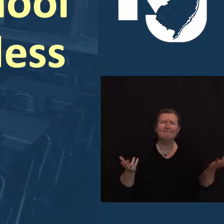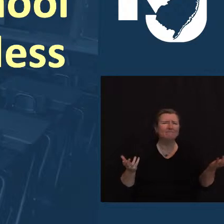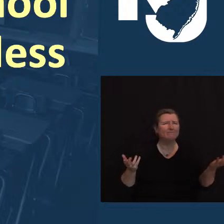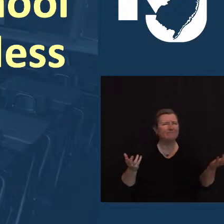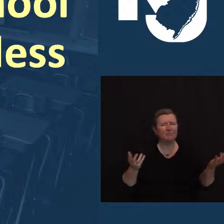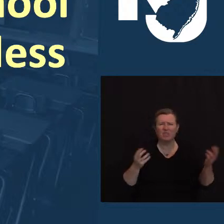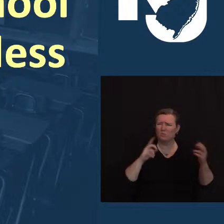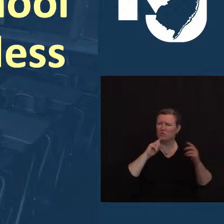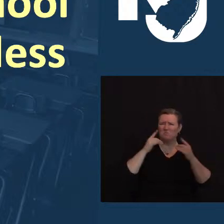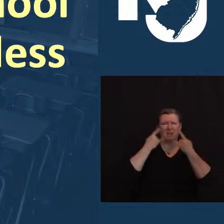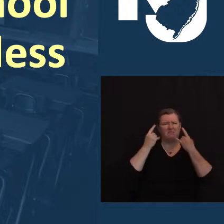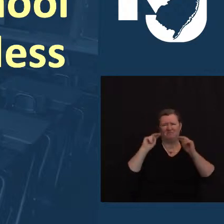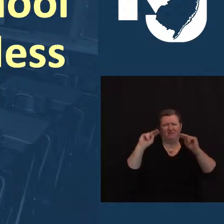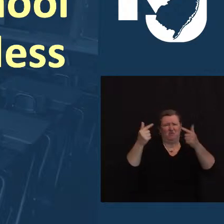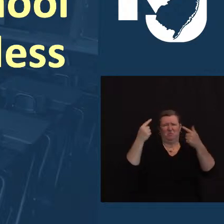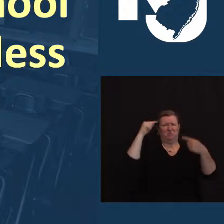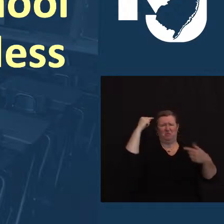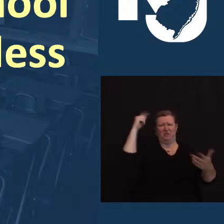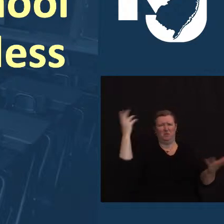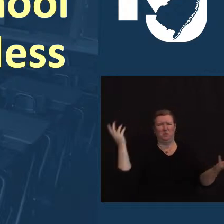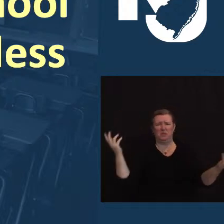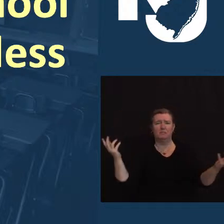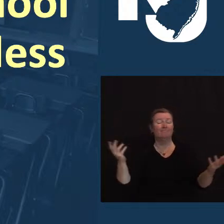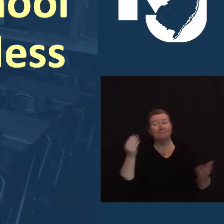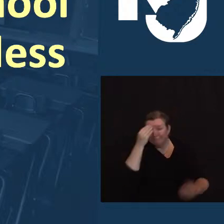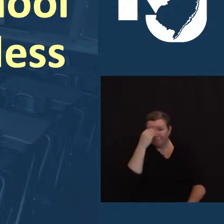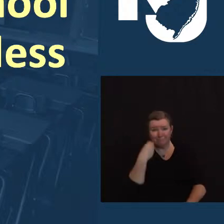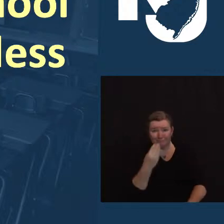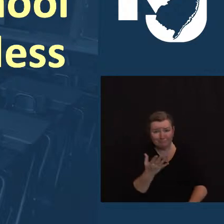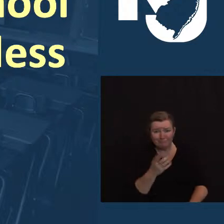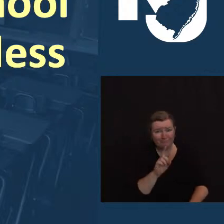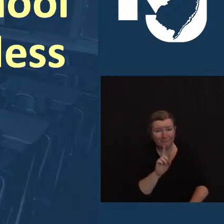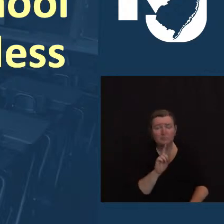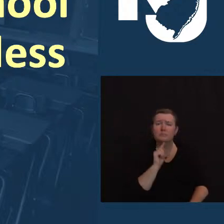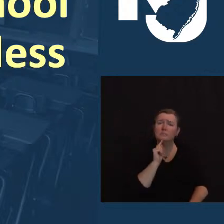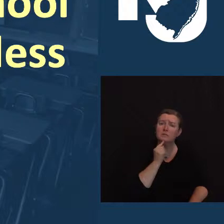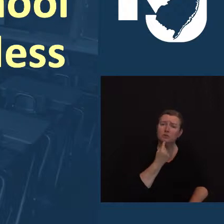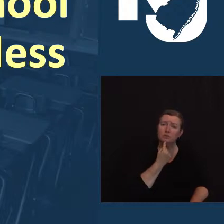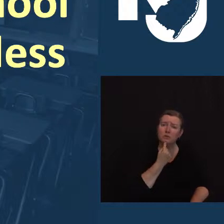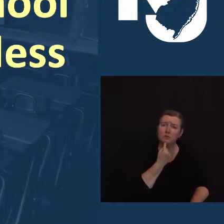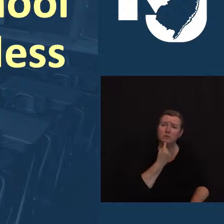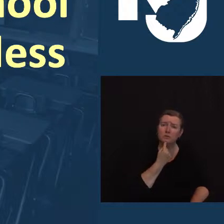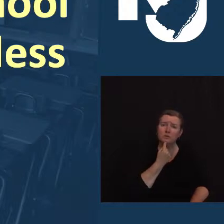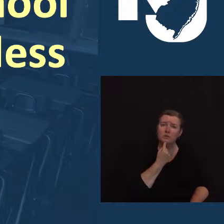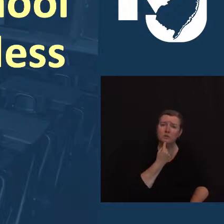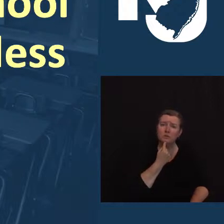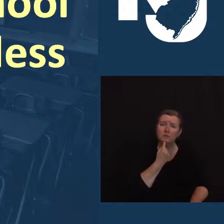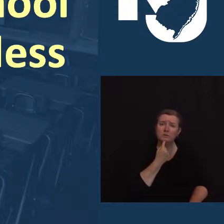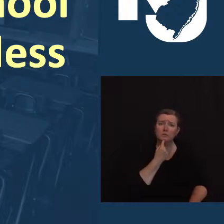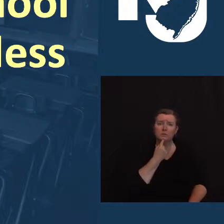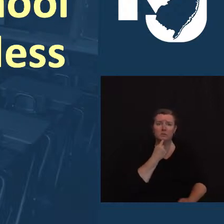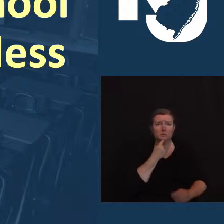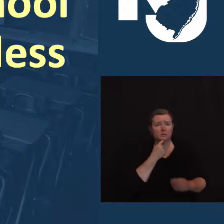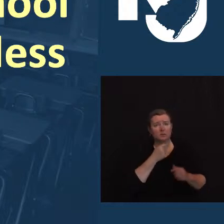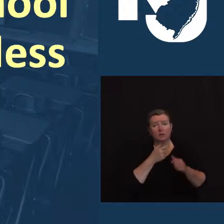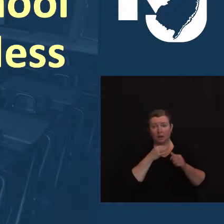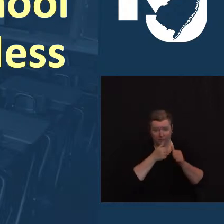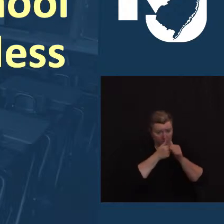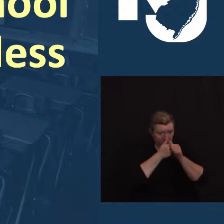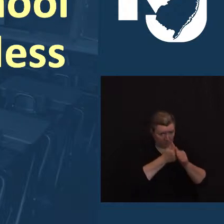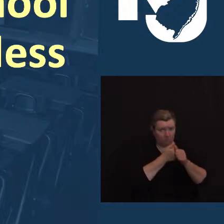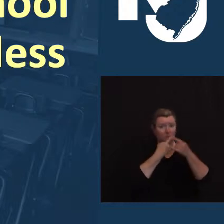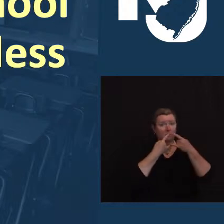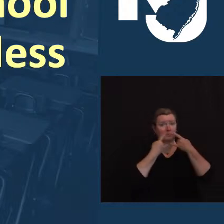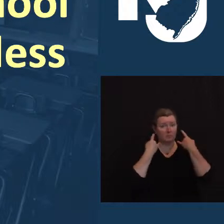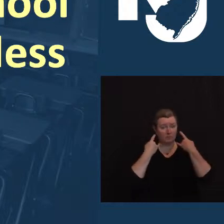do not and will not take lightly to any district or any school that tries to finagle their way out of their responsibility for protecting public